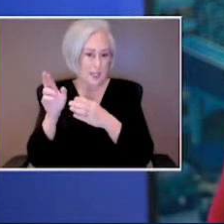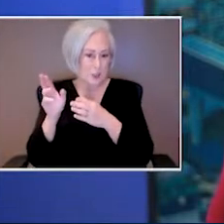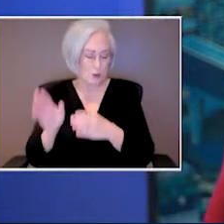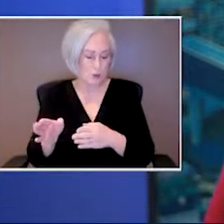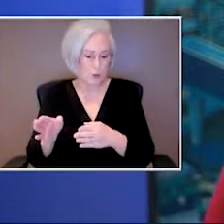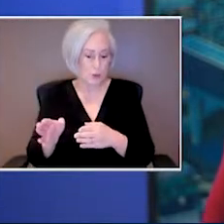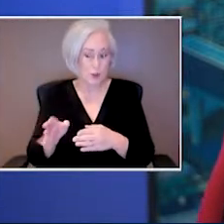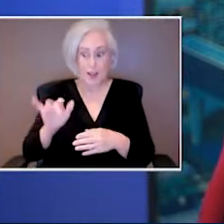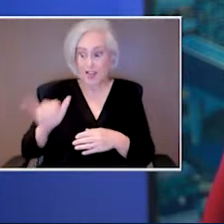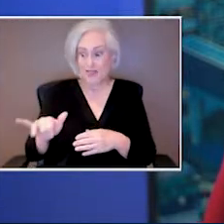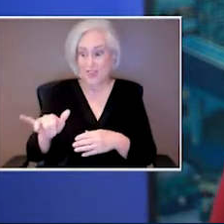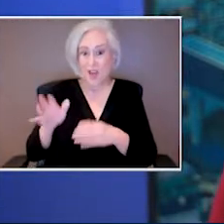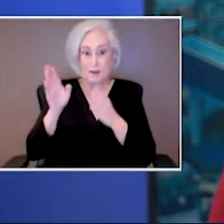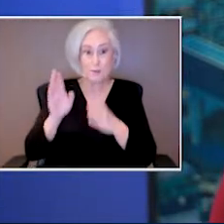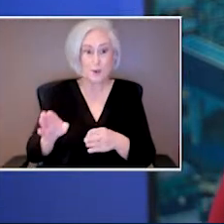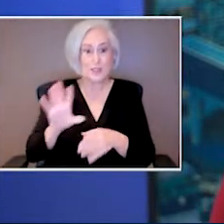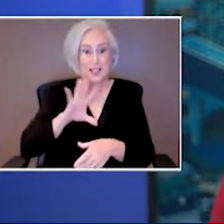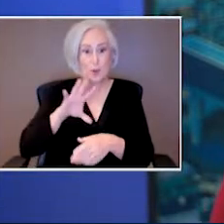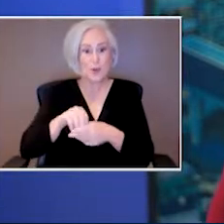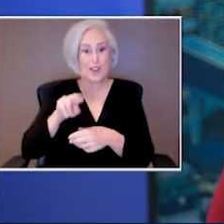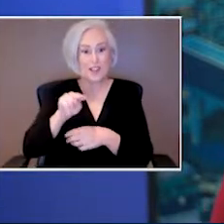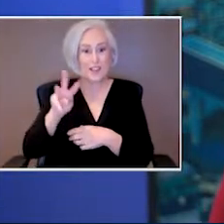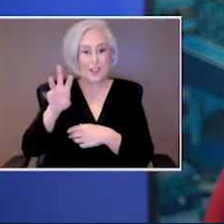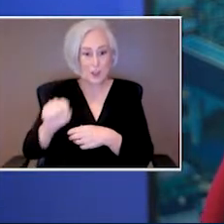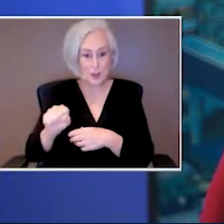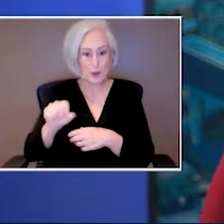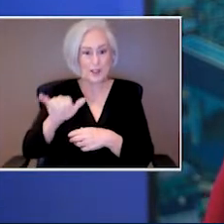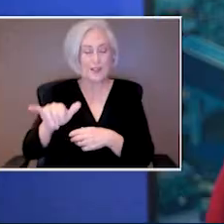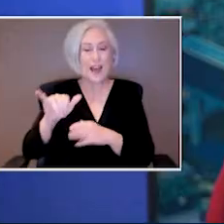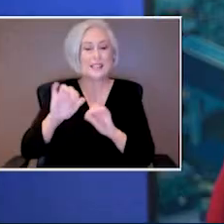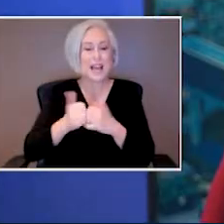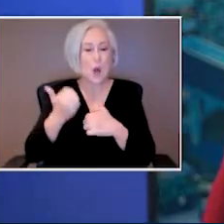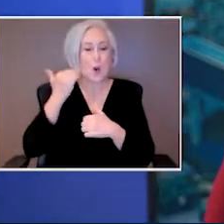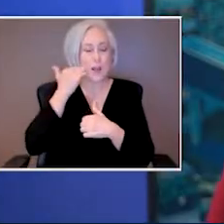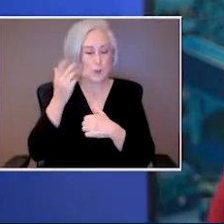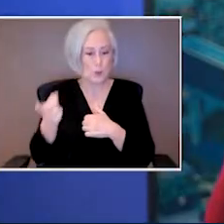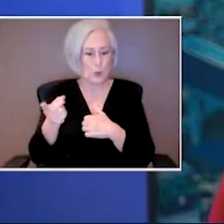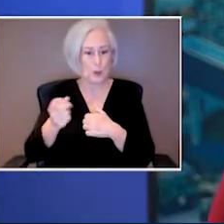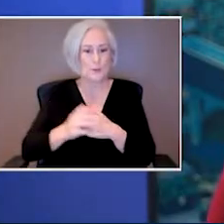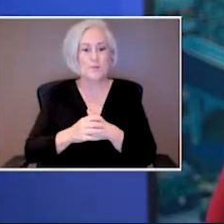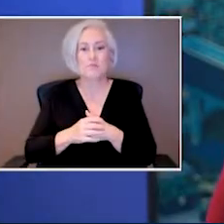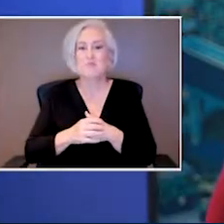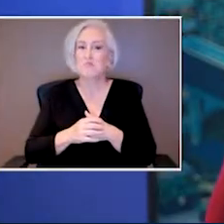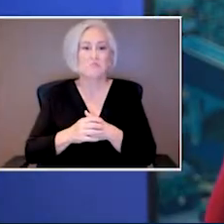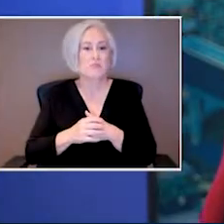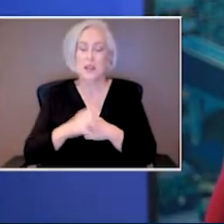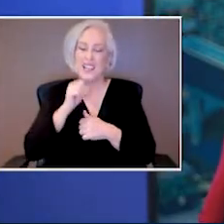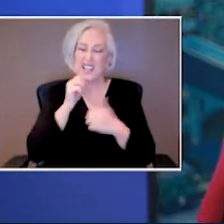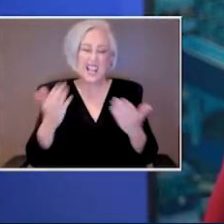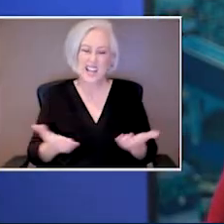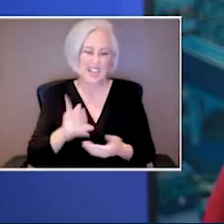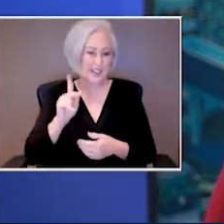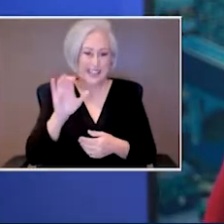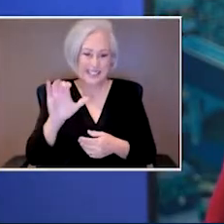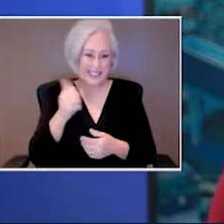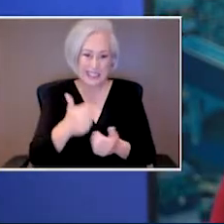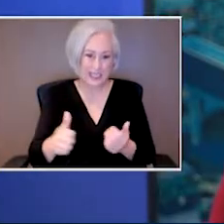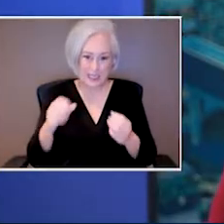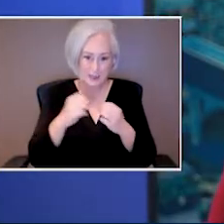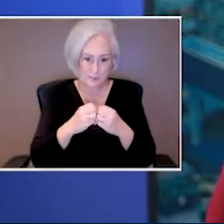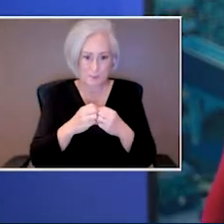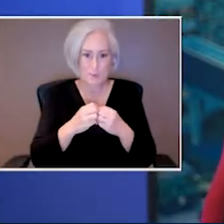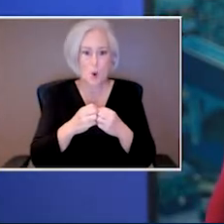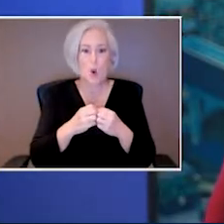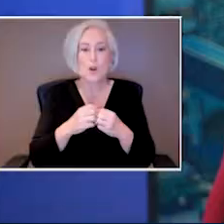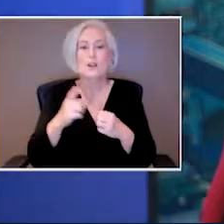news industry as well previously, so that's how I had known her. But she wasn't here in Kansas City anymore. And I think she did have the BRCA